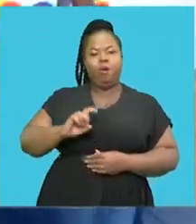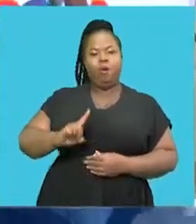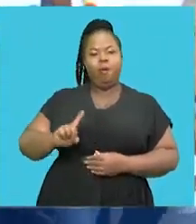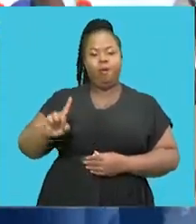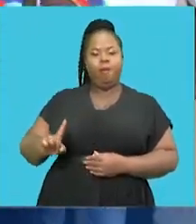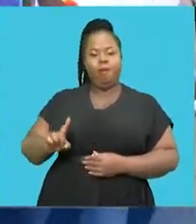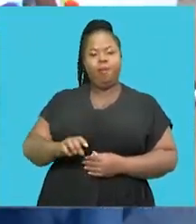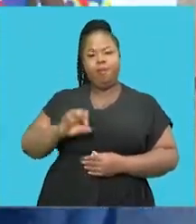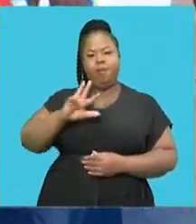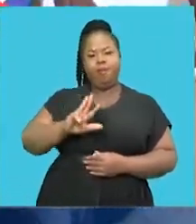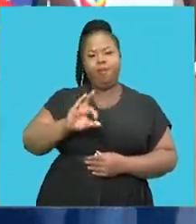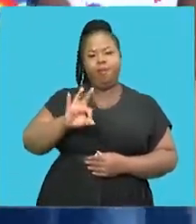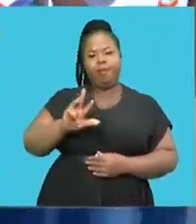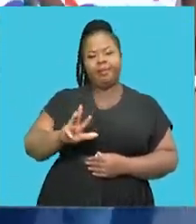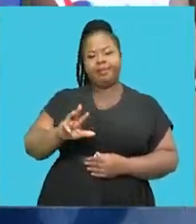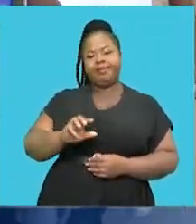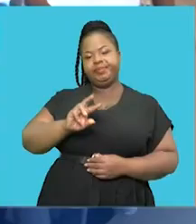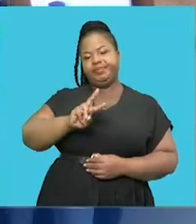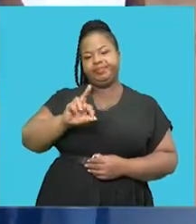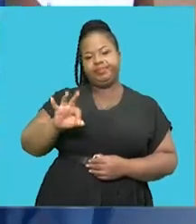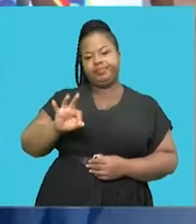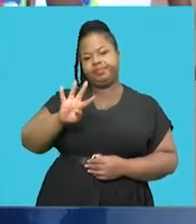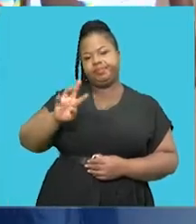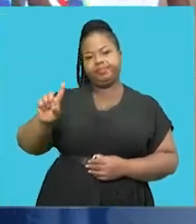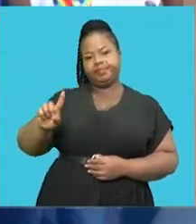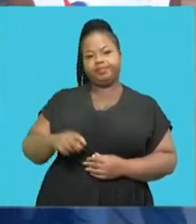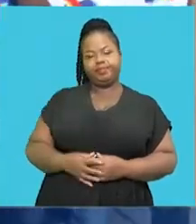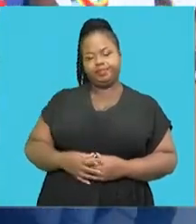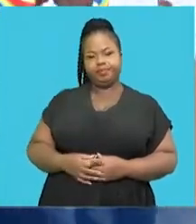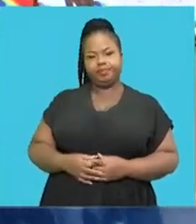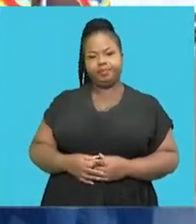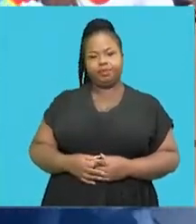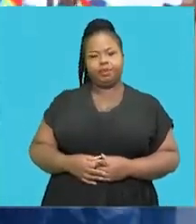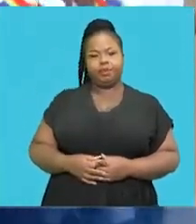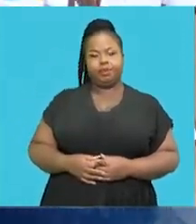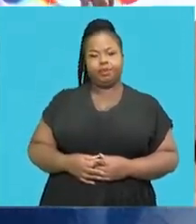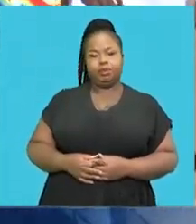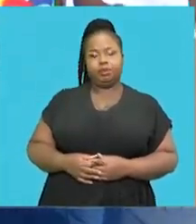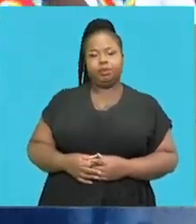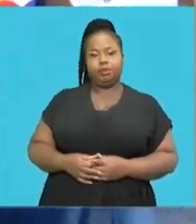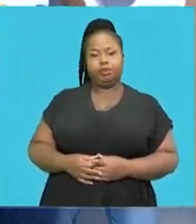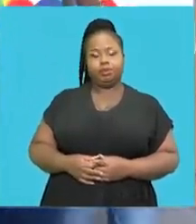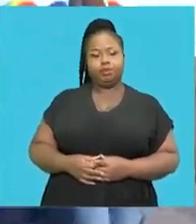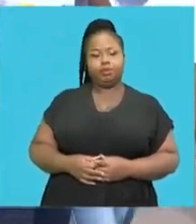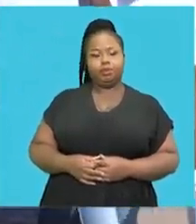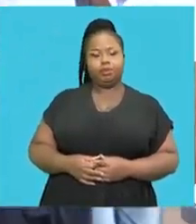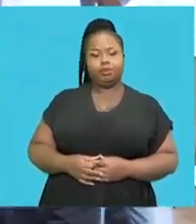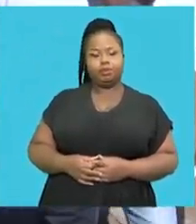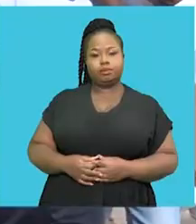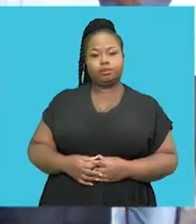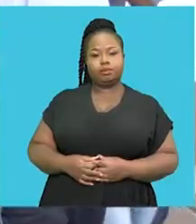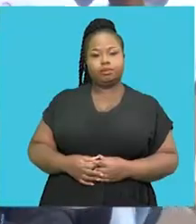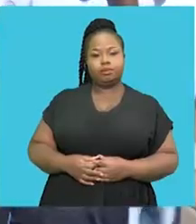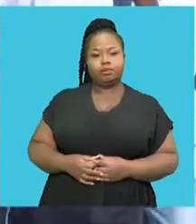011-939-2341. Kuinda abaza Soweto TV, ndi guno